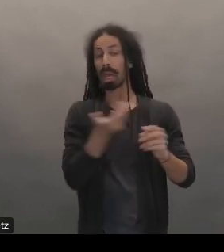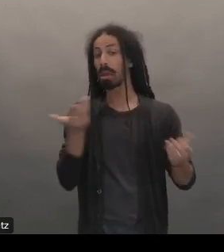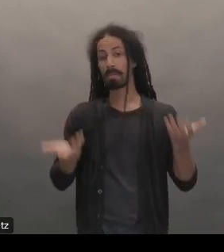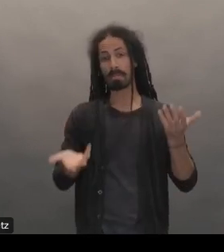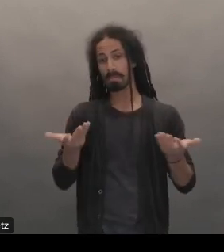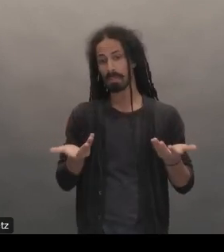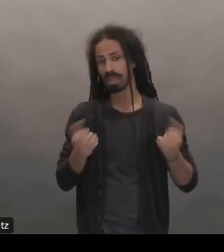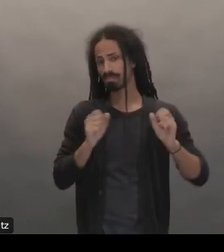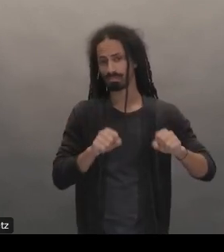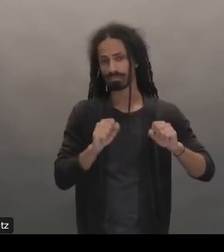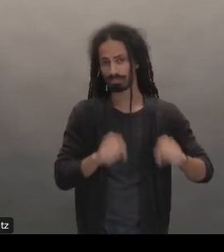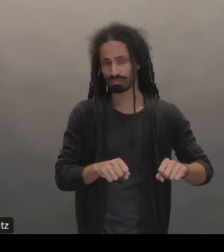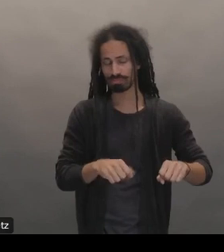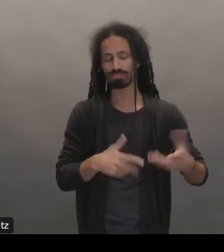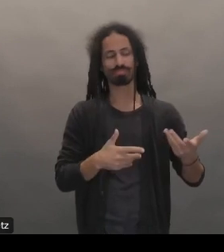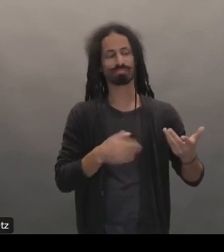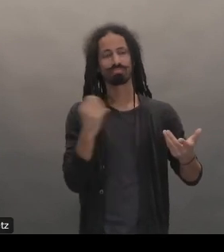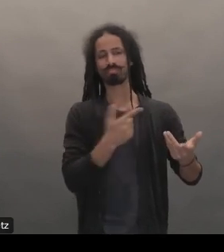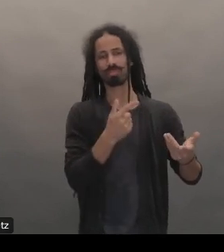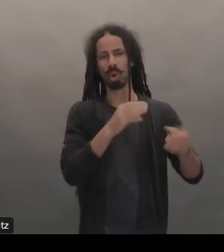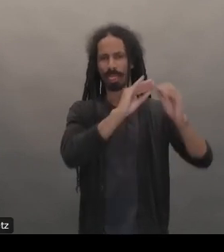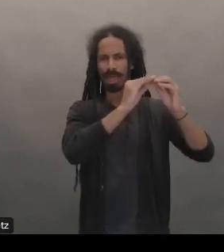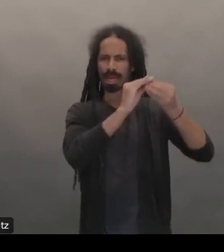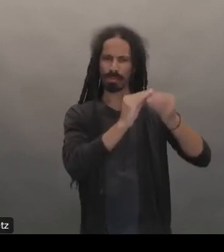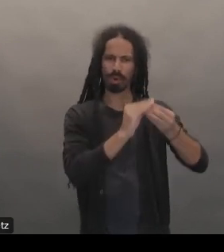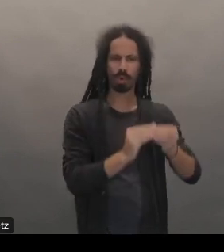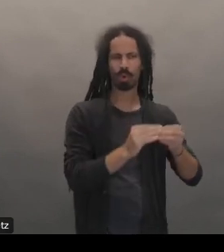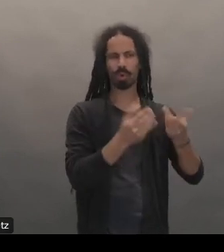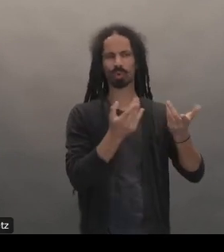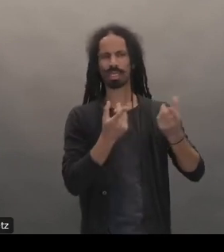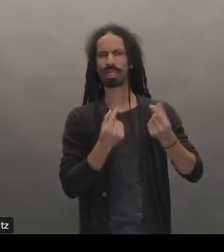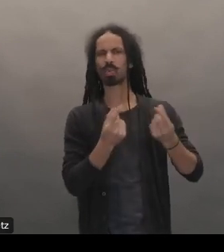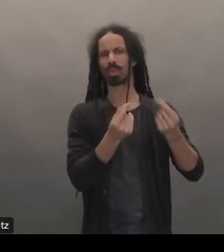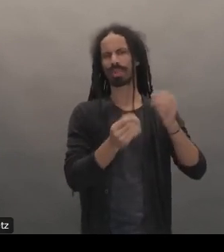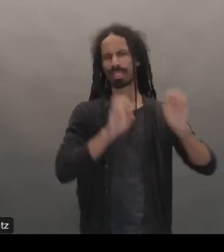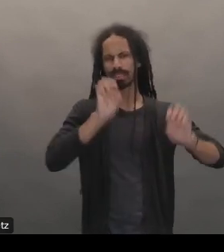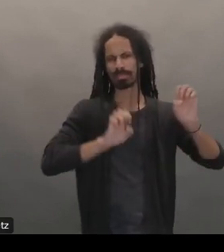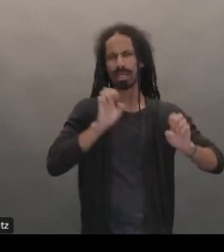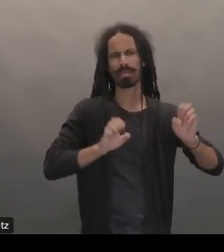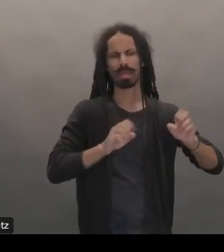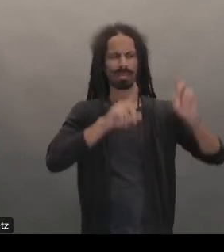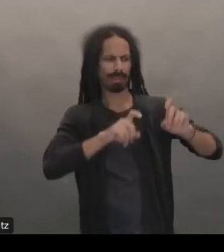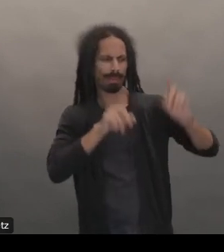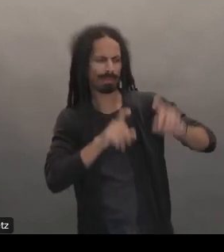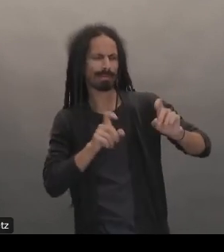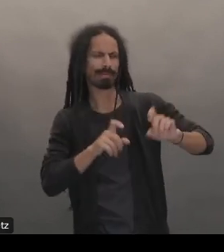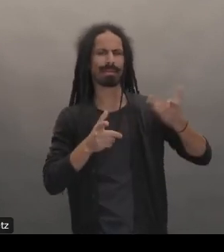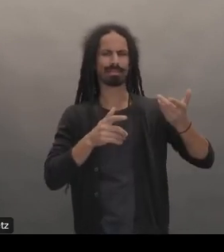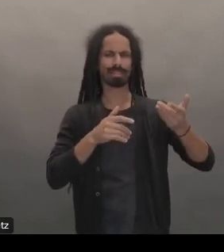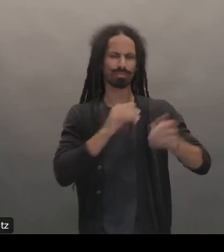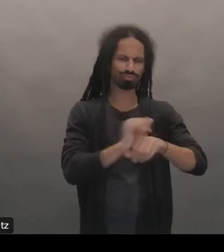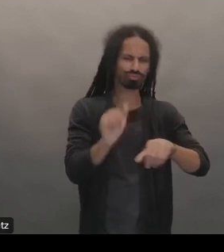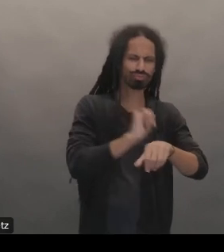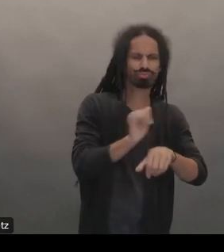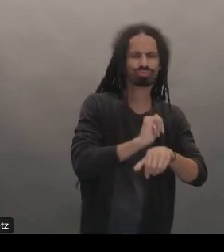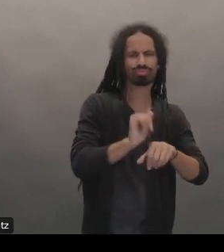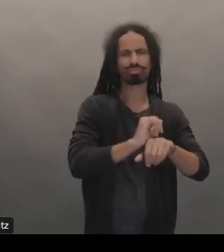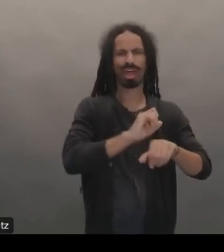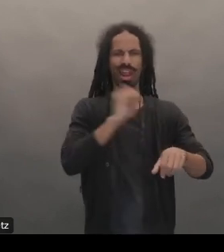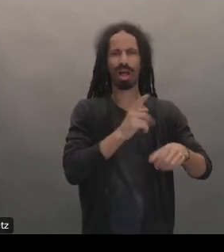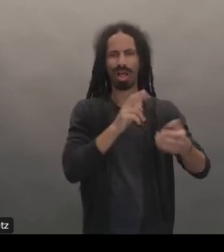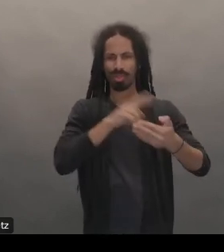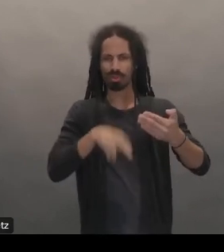data was something they created, they figured out, they ran an experiment, they did the test, and these are the numbers, these are the